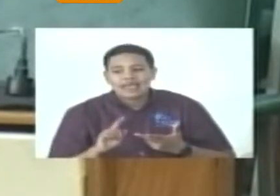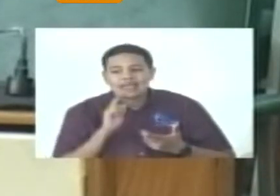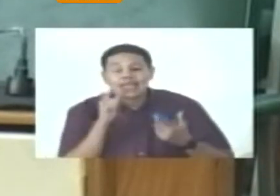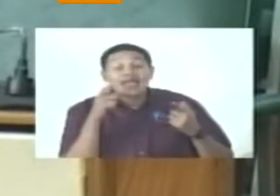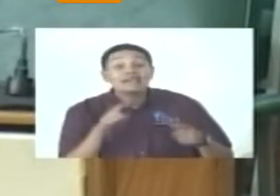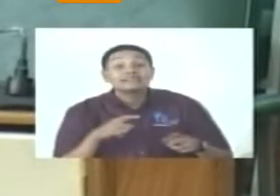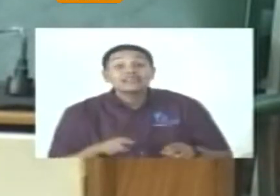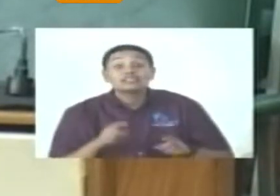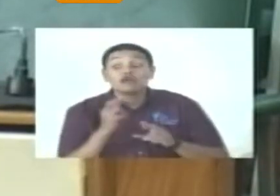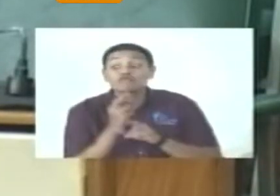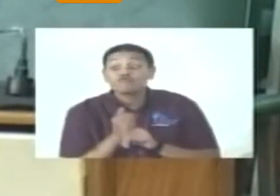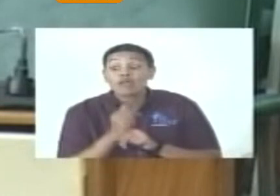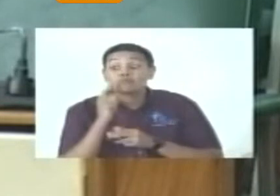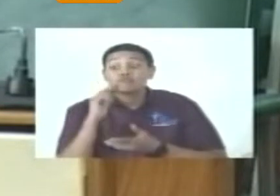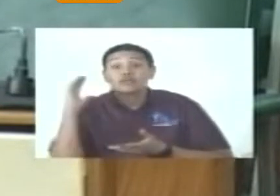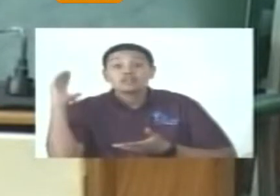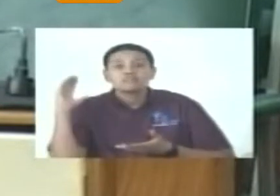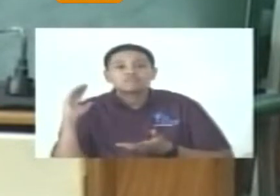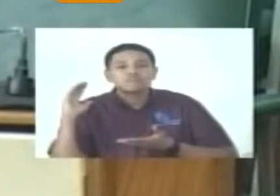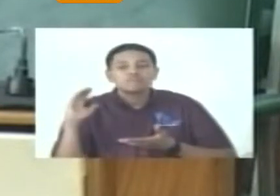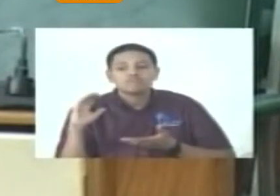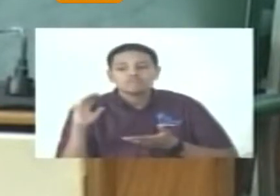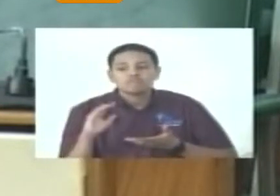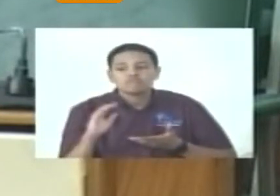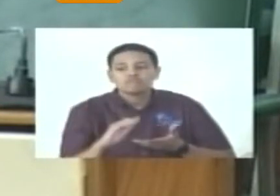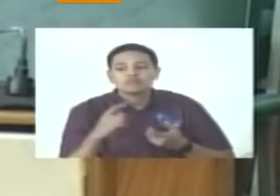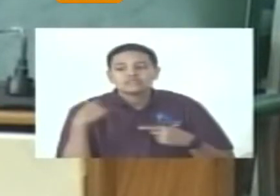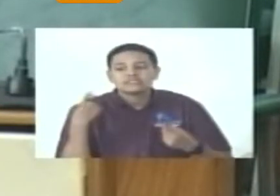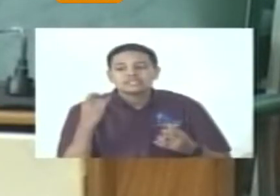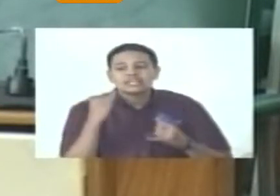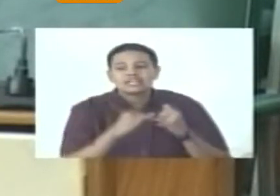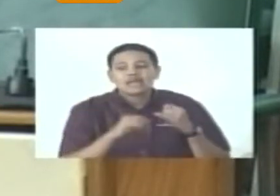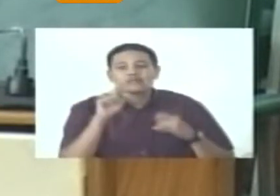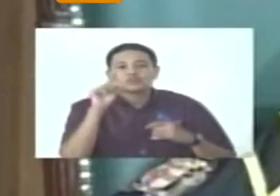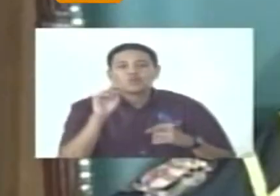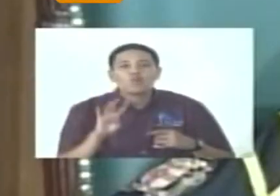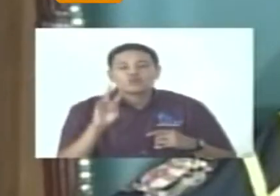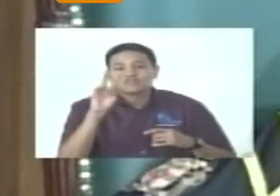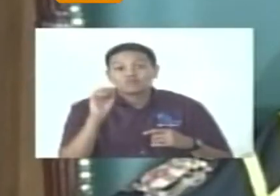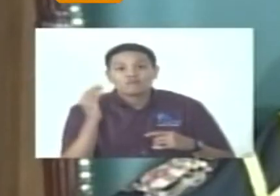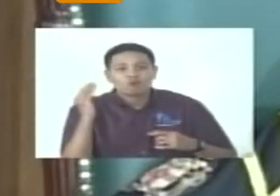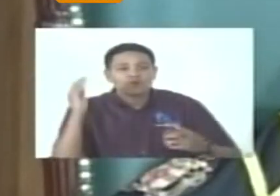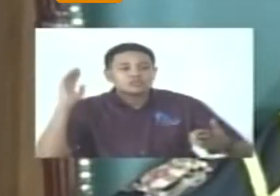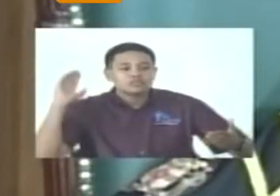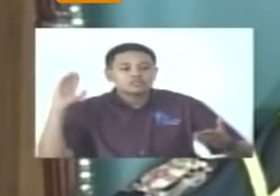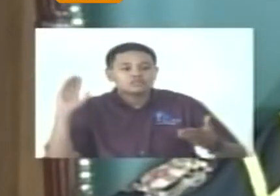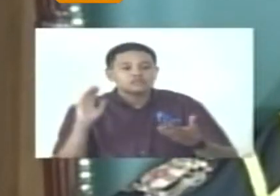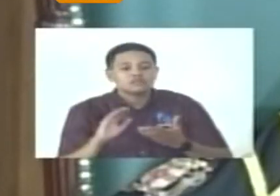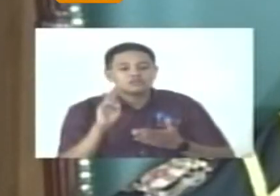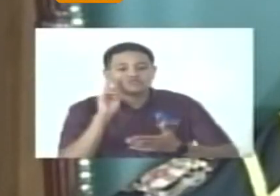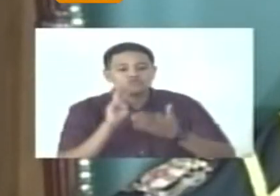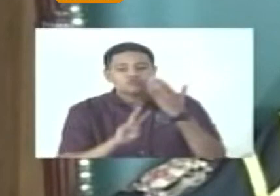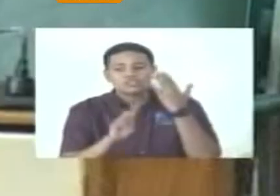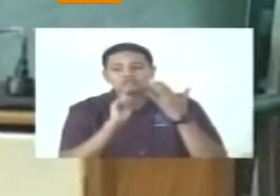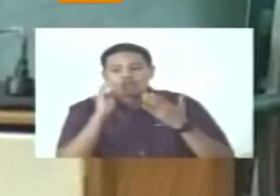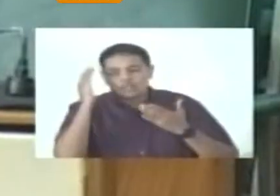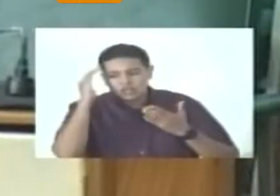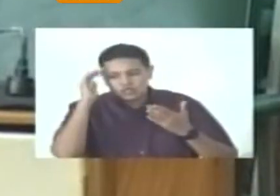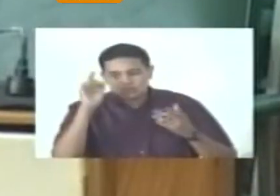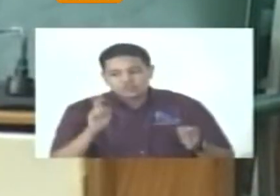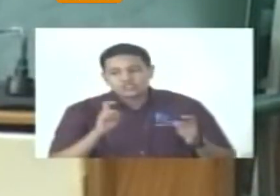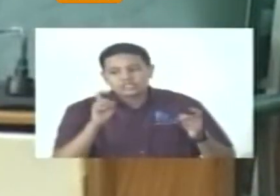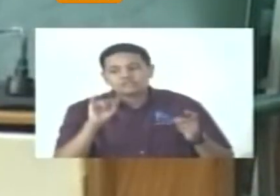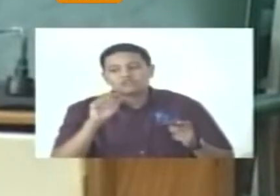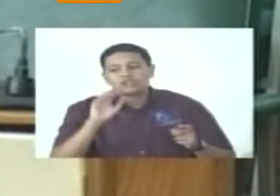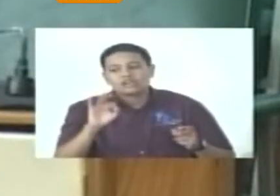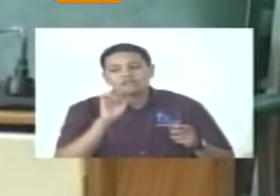of rape have been coming down, quite frankly, since the last quarter of 2014. So this is a trajectory, and acknowledgement should be given to the JCF